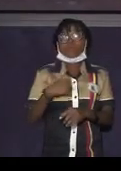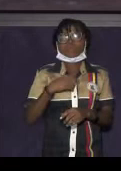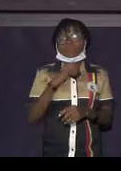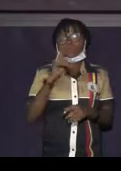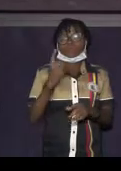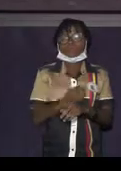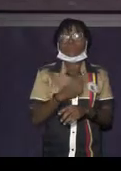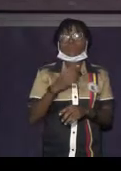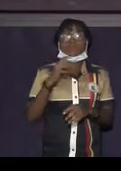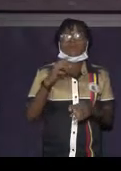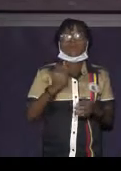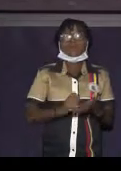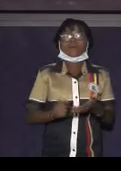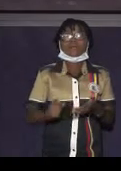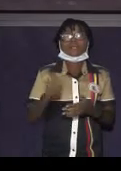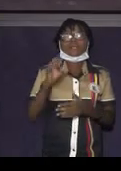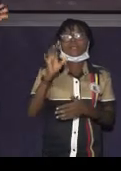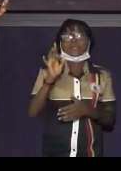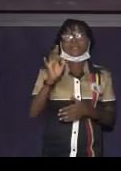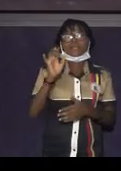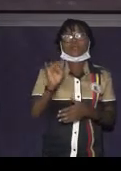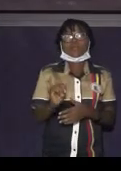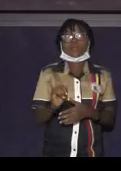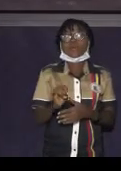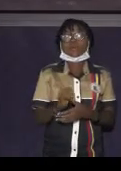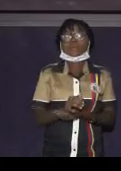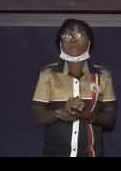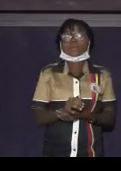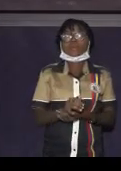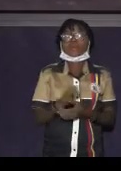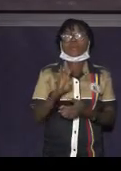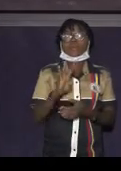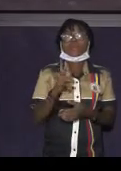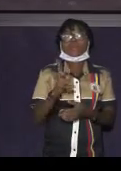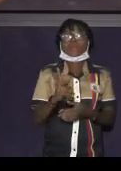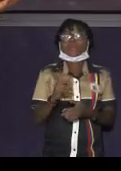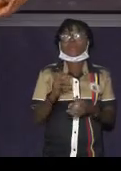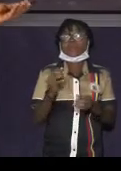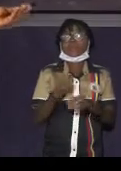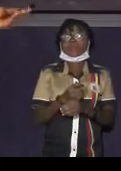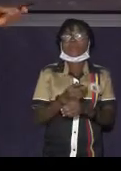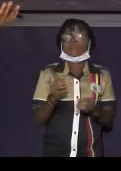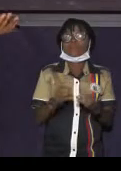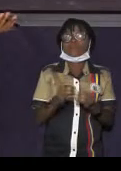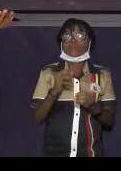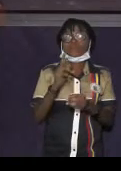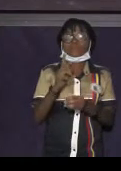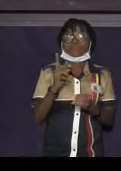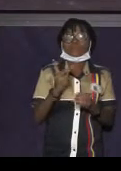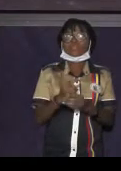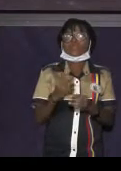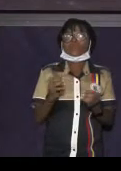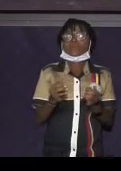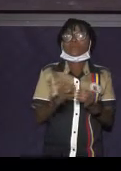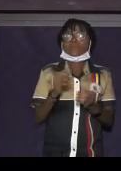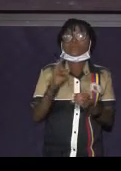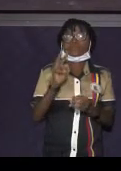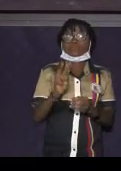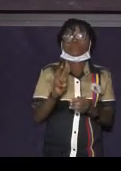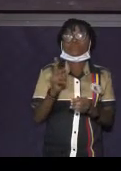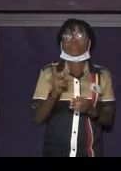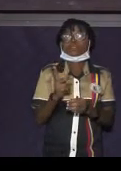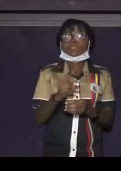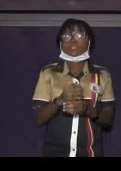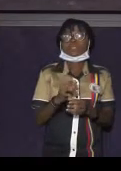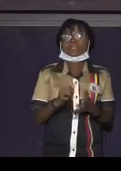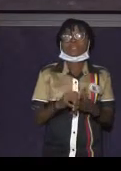write 8y. And of course, addition of like terms, 4k plus 3k plus 2k, 4k plus 3k, that